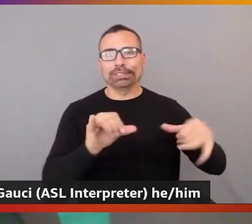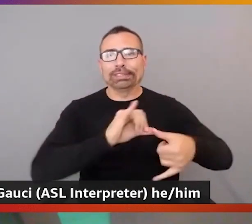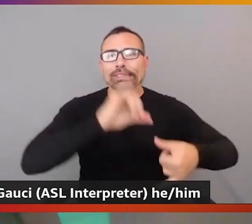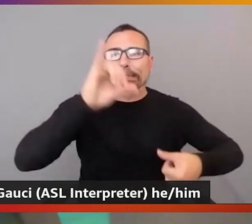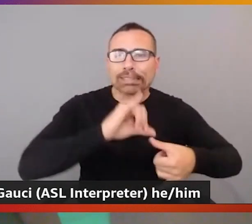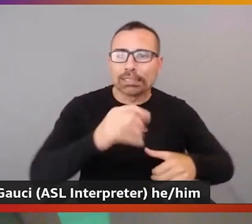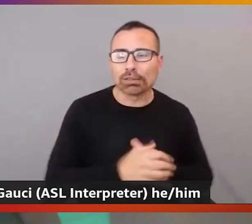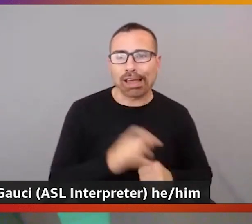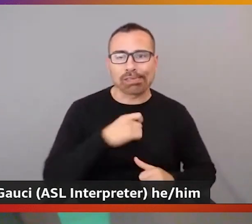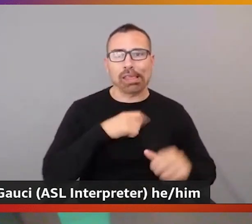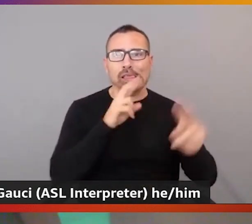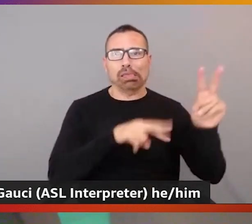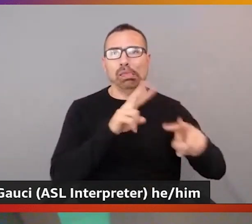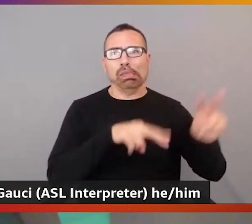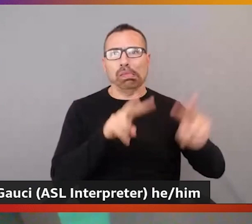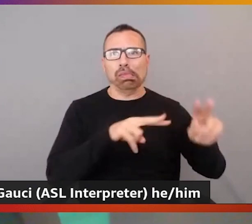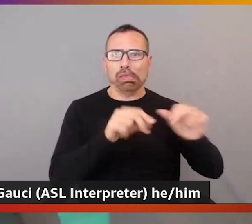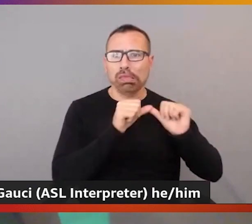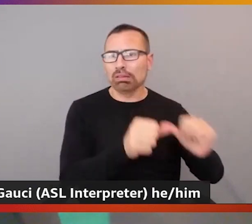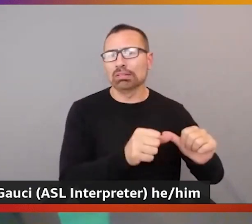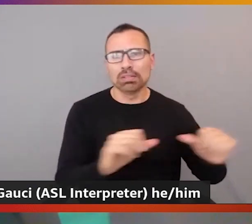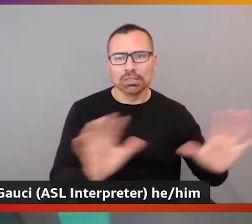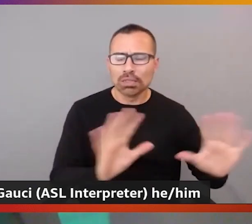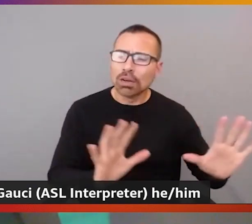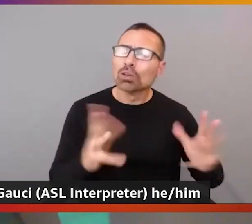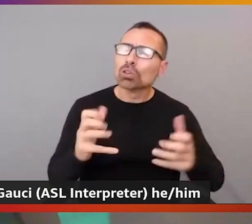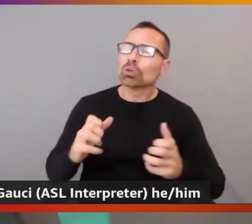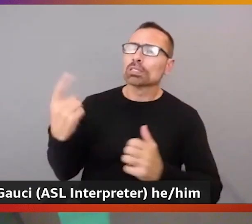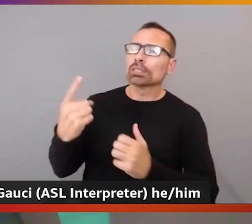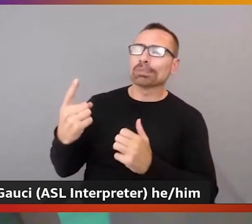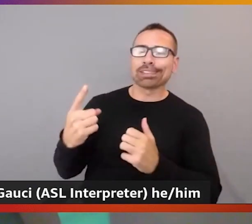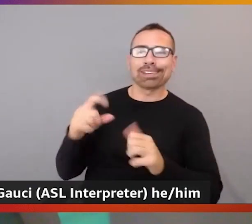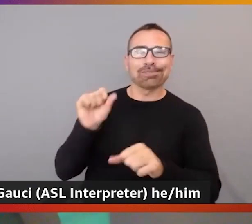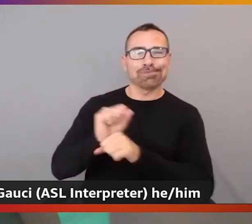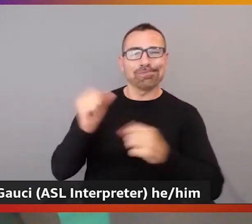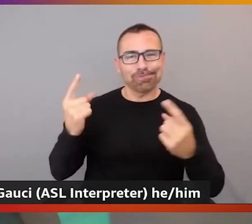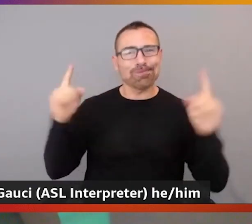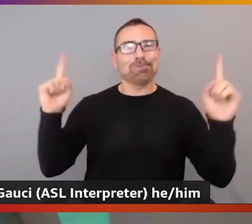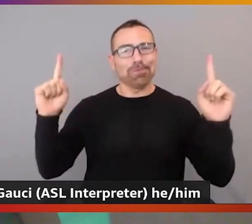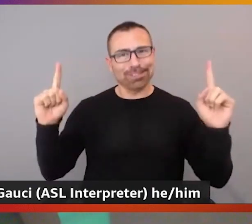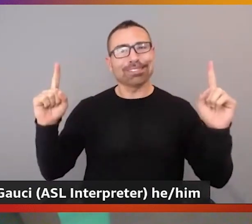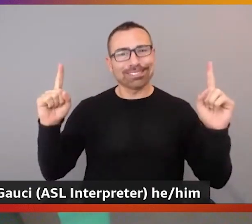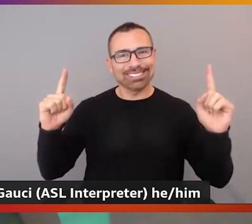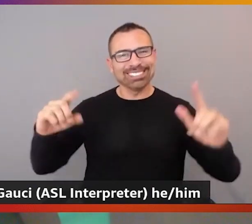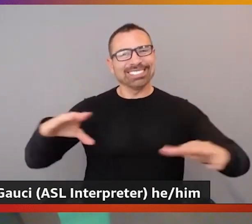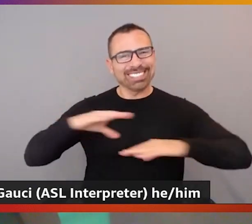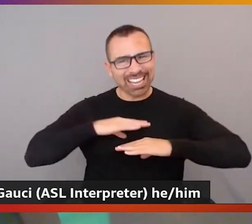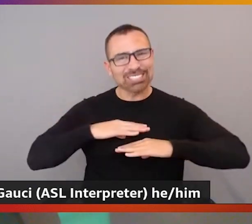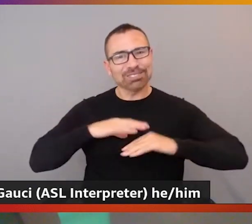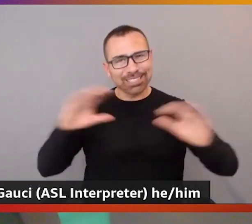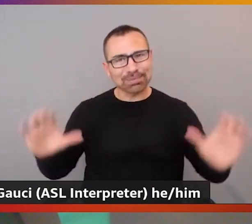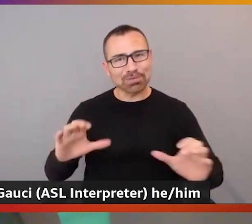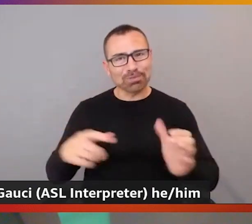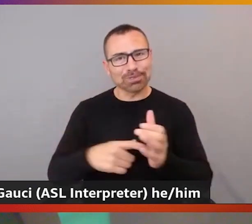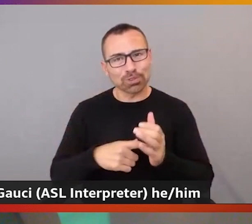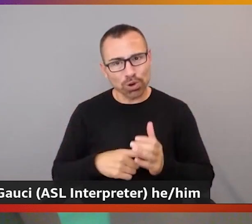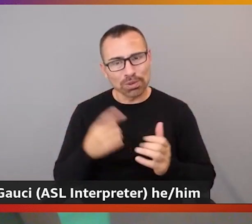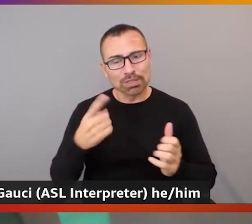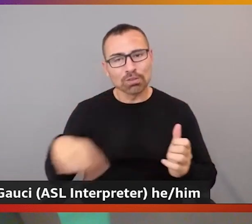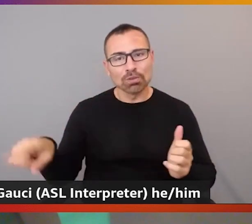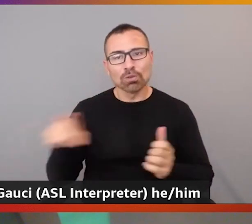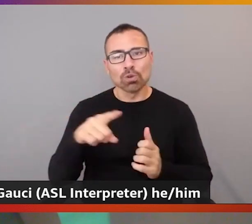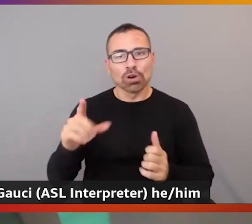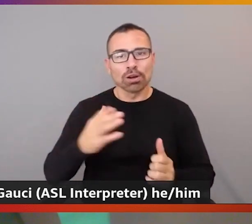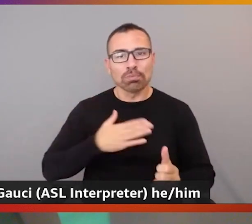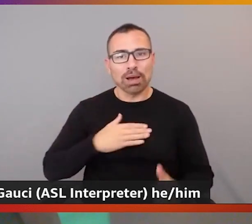keep monitoring all of that? You just want a storage solution that just works and can meet the performance requirements that your